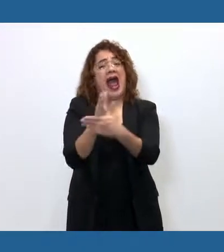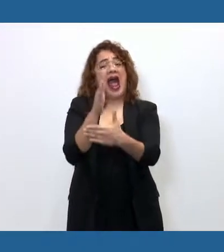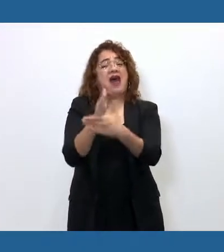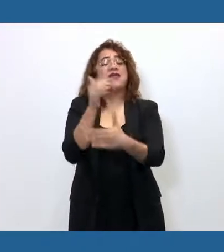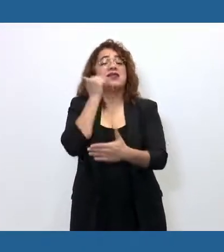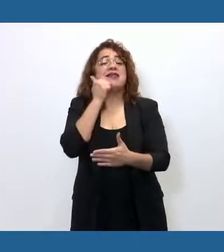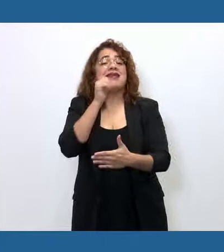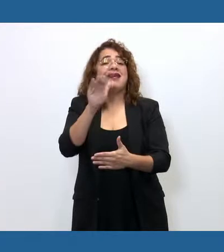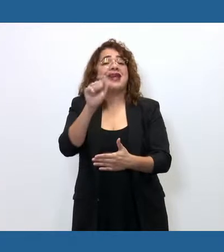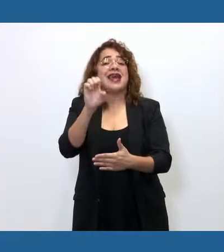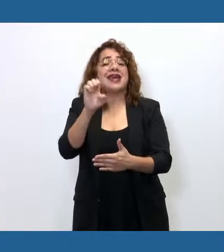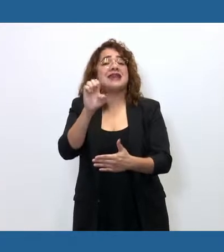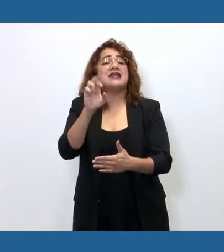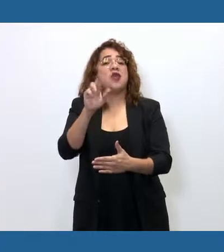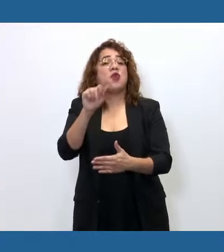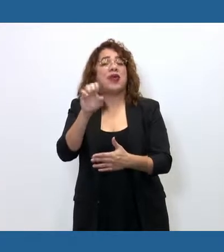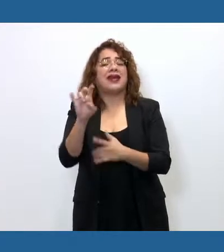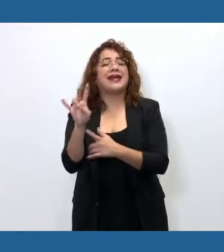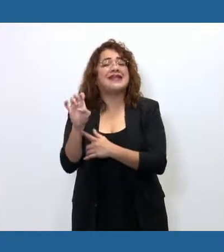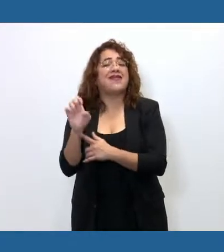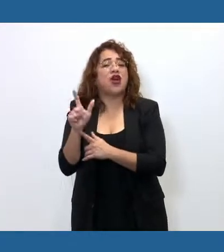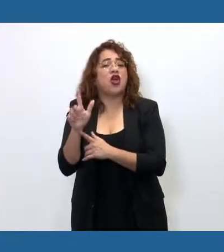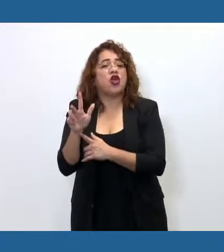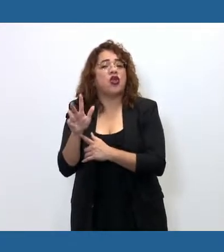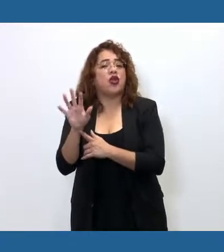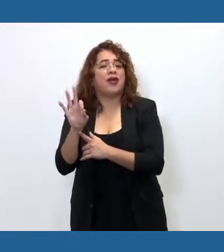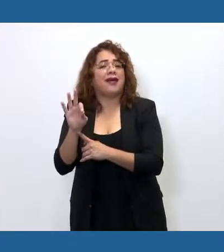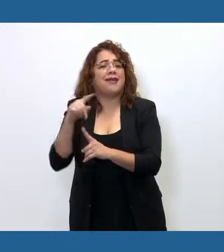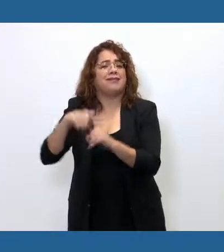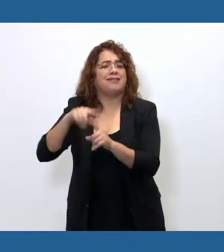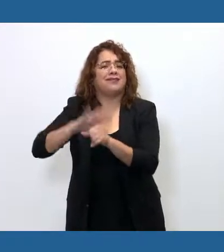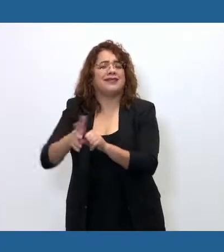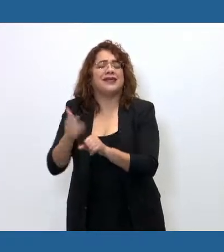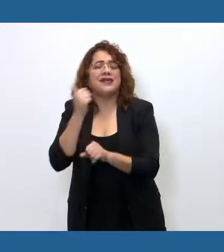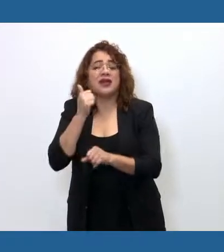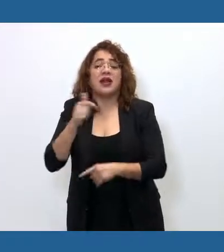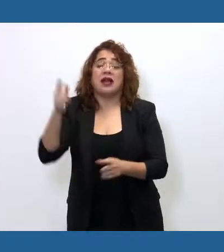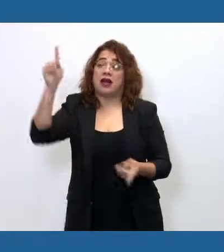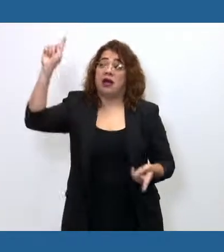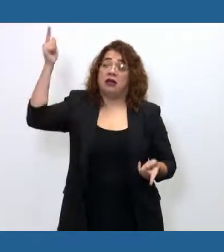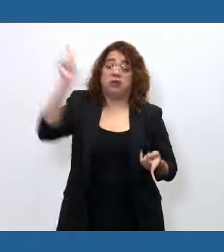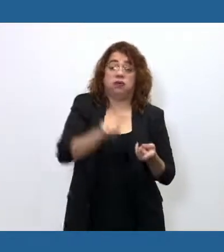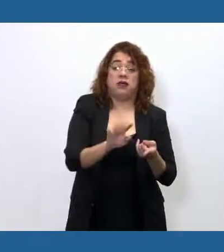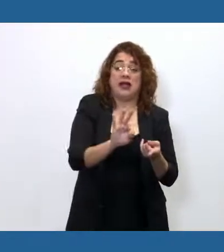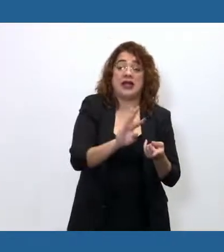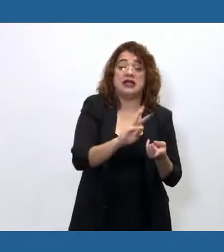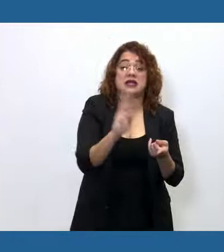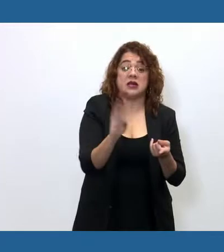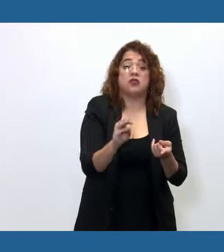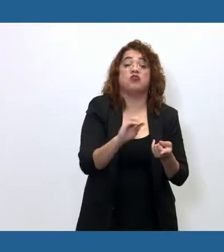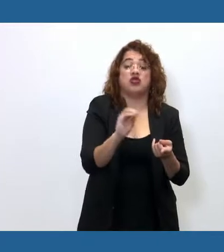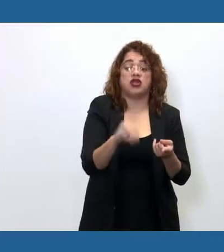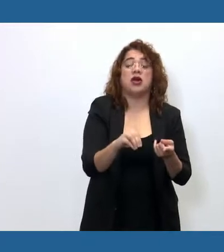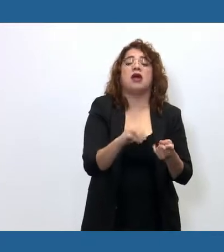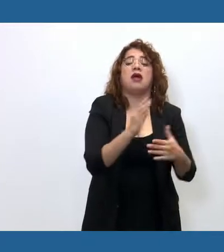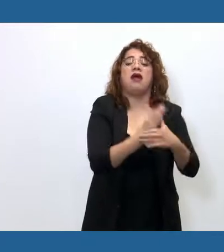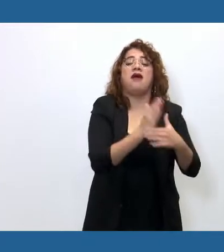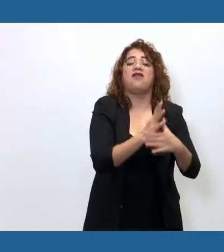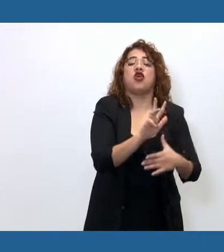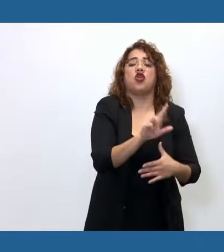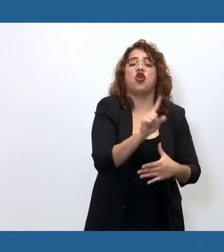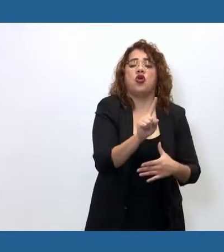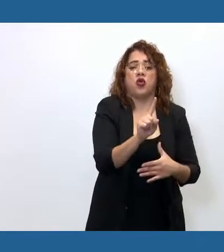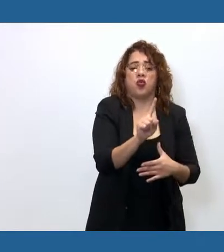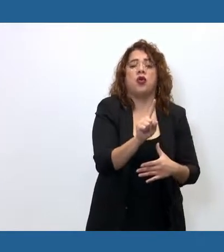was 739. It has dropped 96% to an average of 31 cases per day. During the same